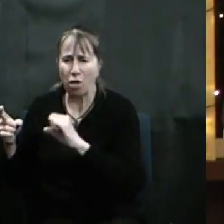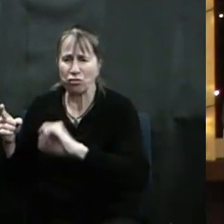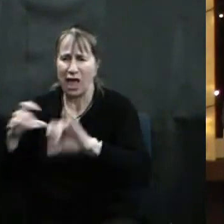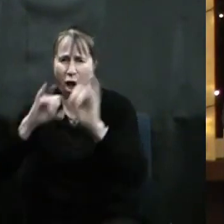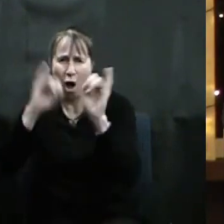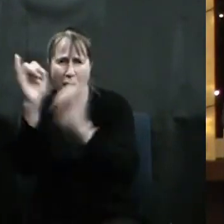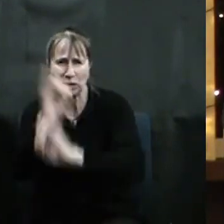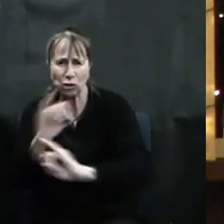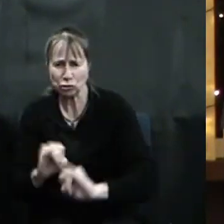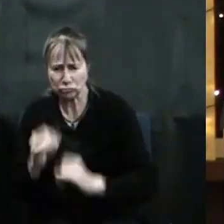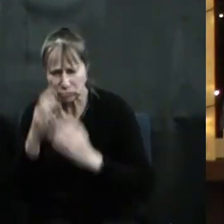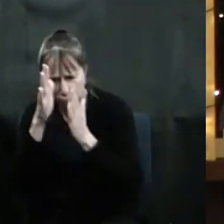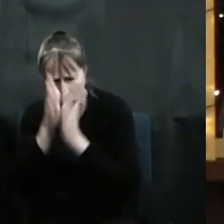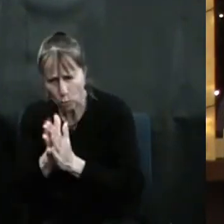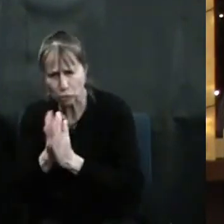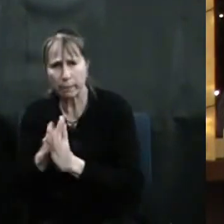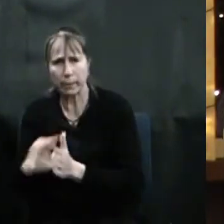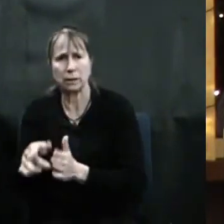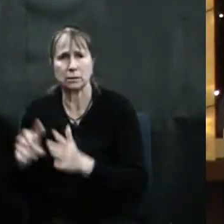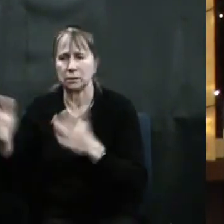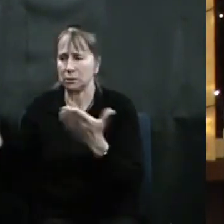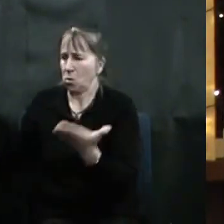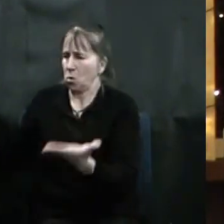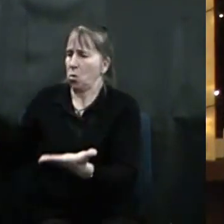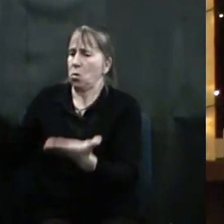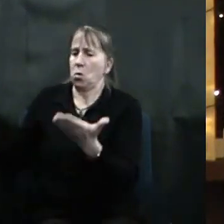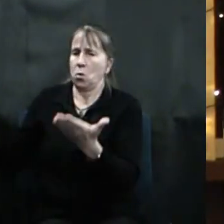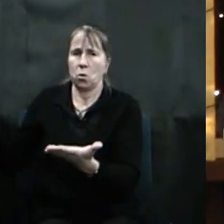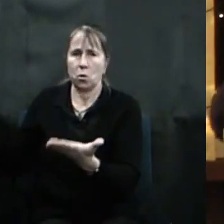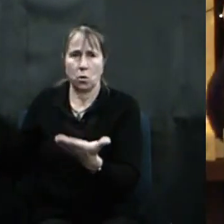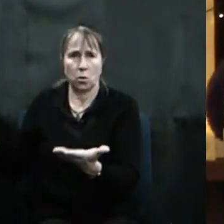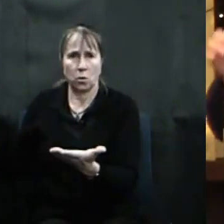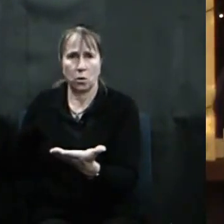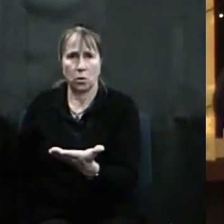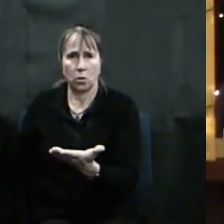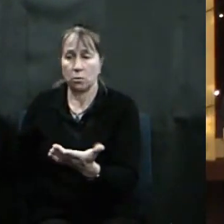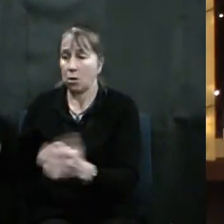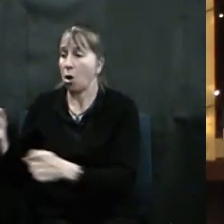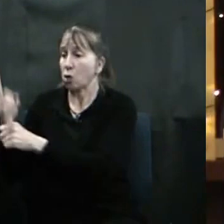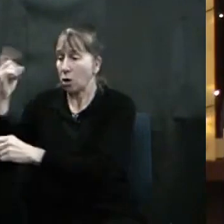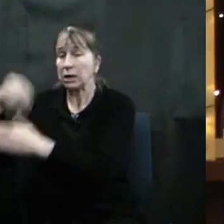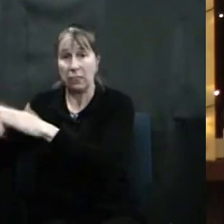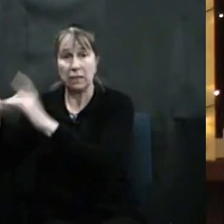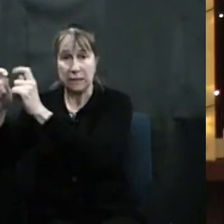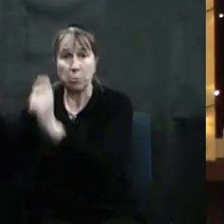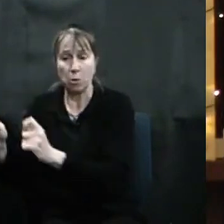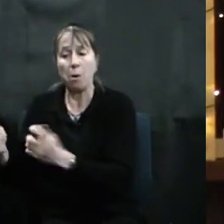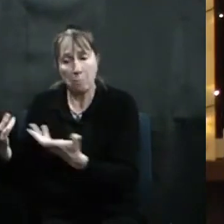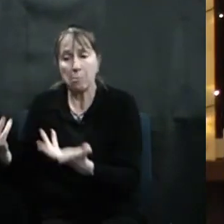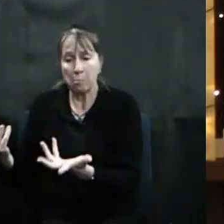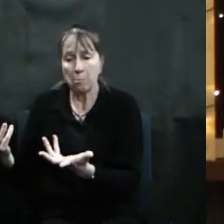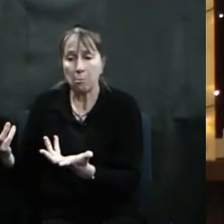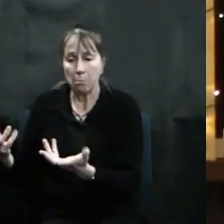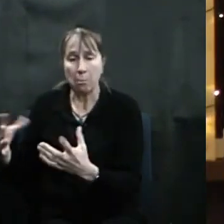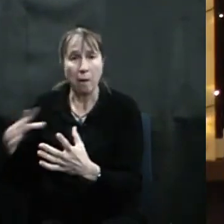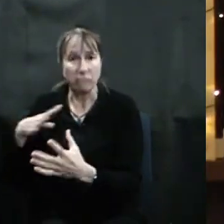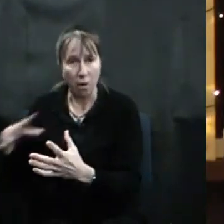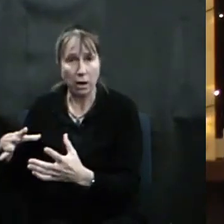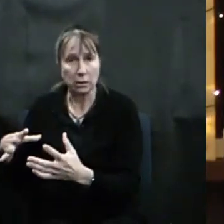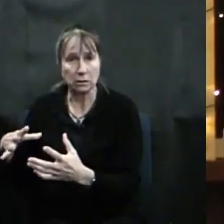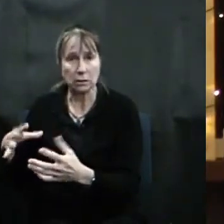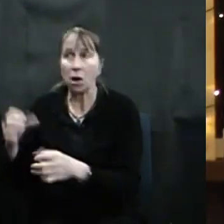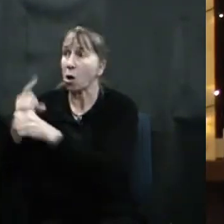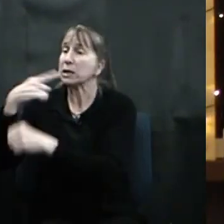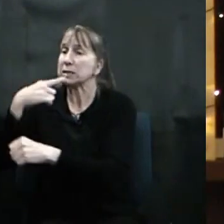Now, the glory of God in Jerusalem's temple, that's understandable. That was the place that God says, my name will